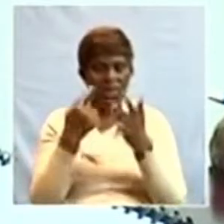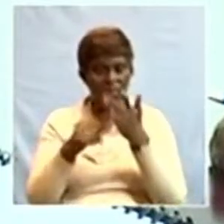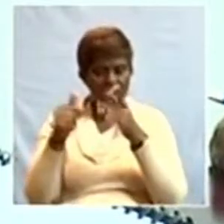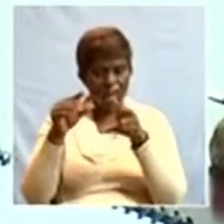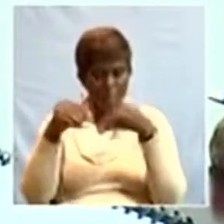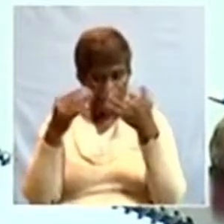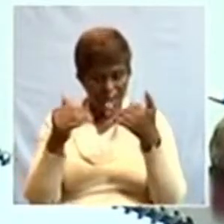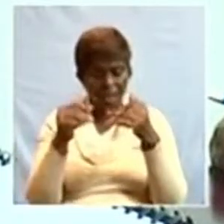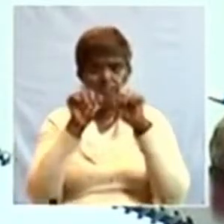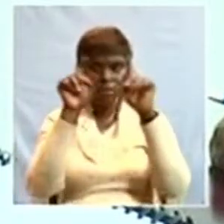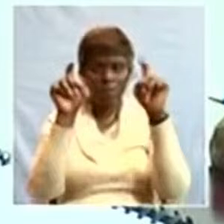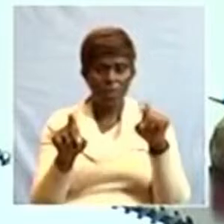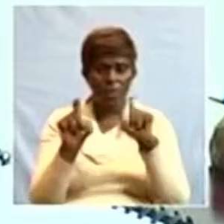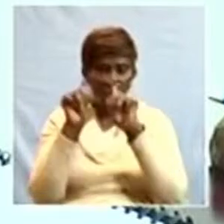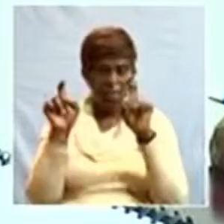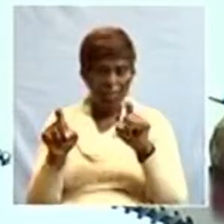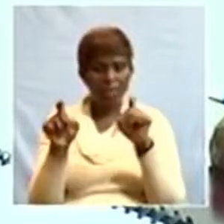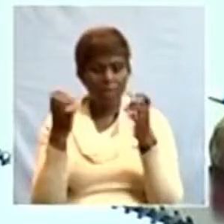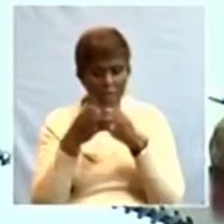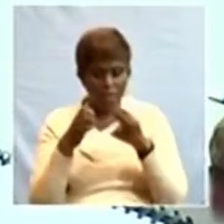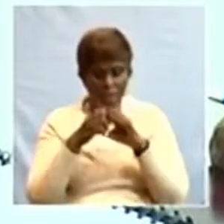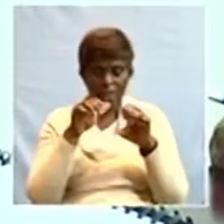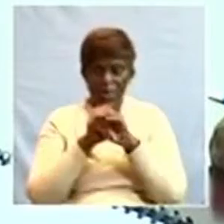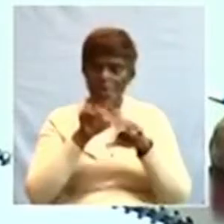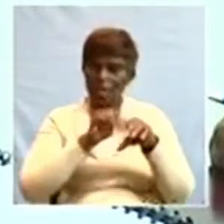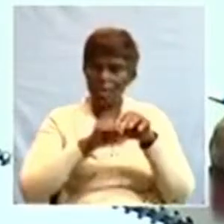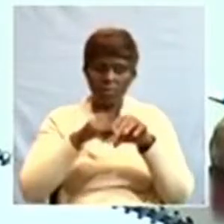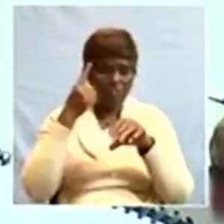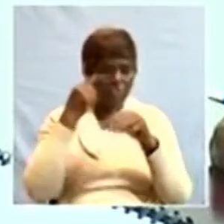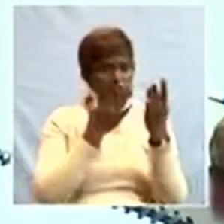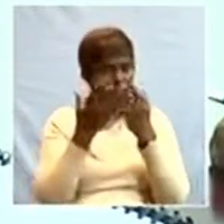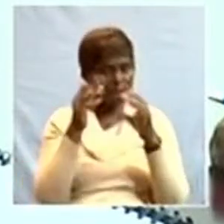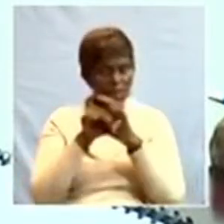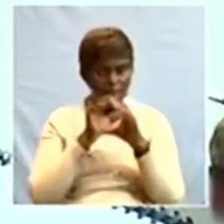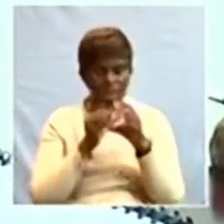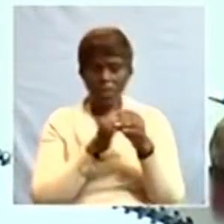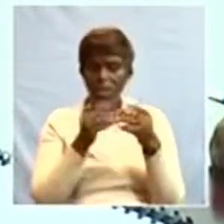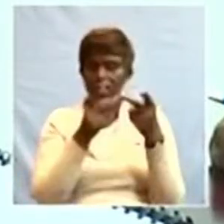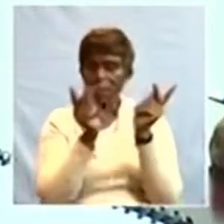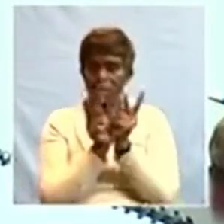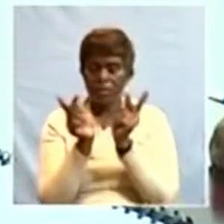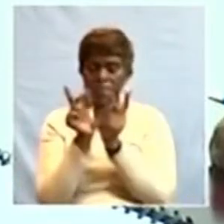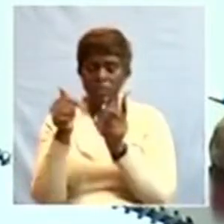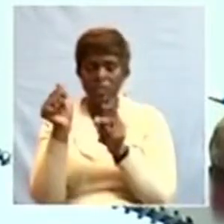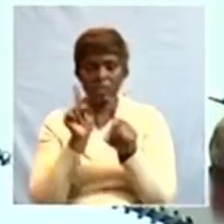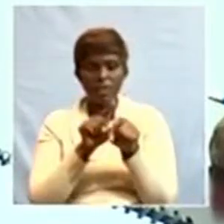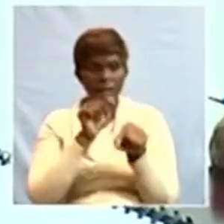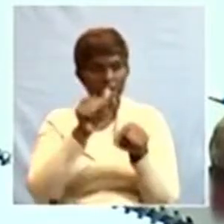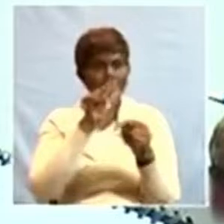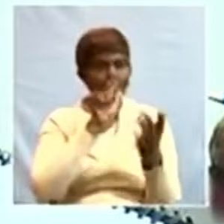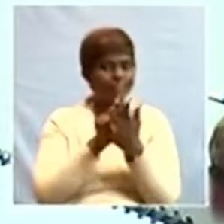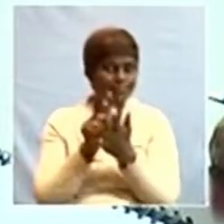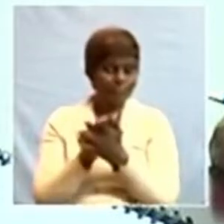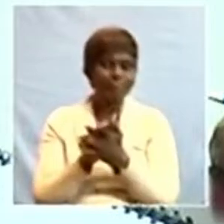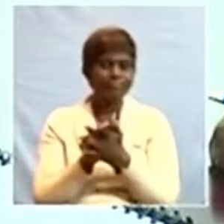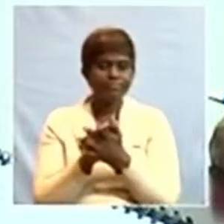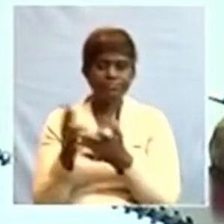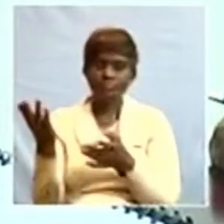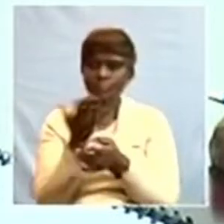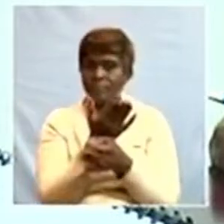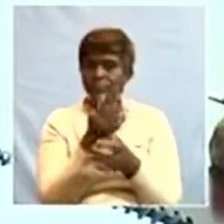provide certificates. Even at the point of delivery into our warehouses, they certify it. So